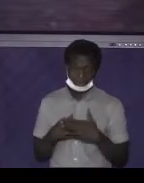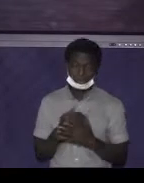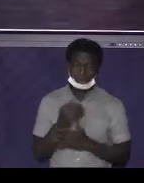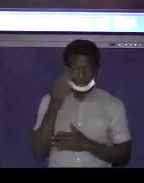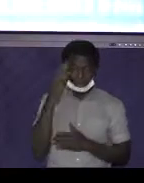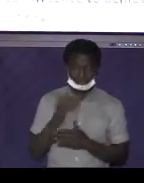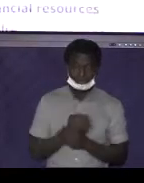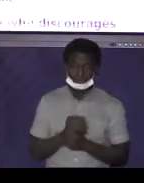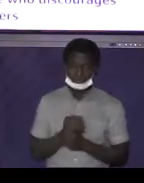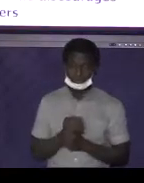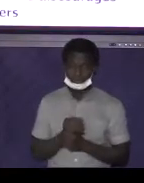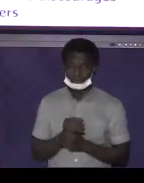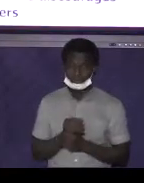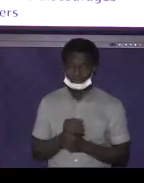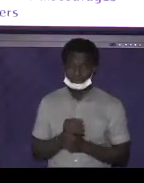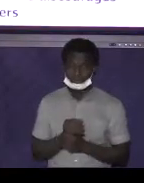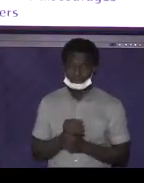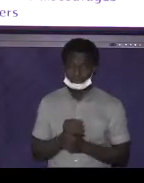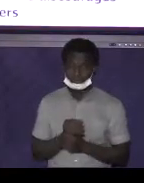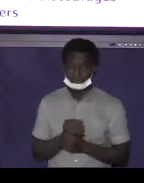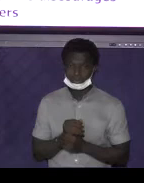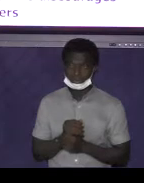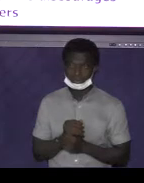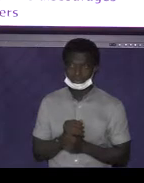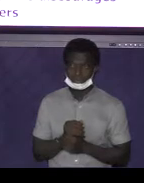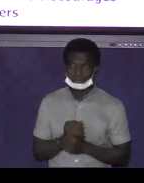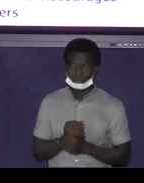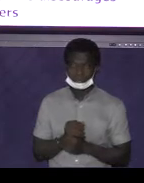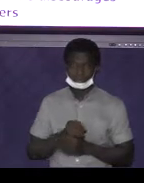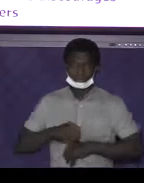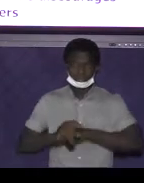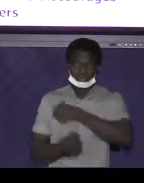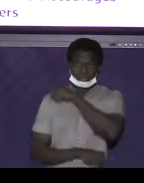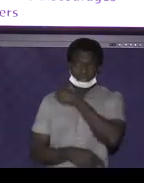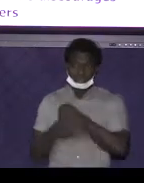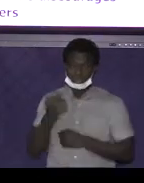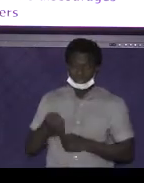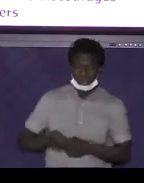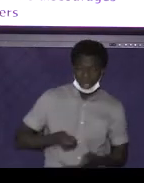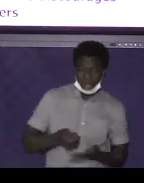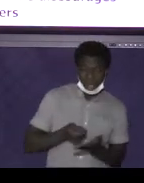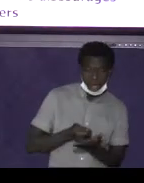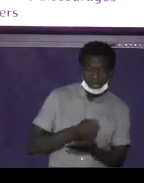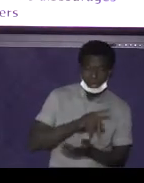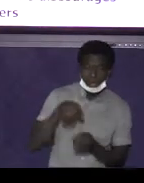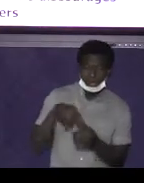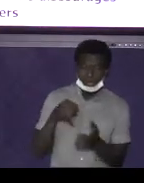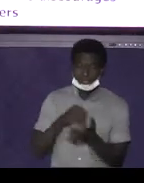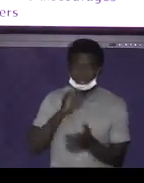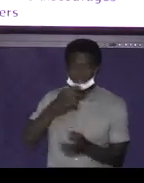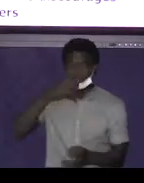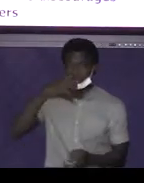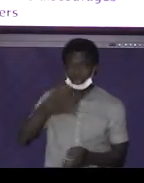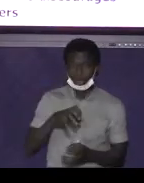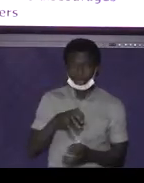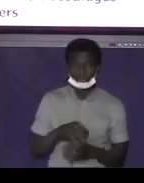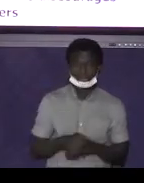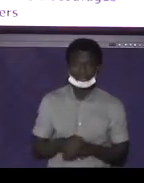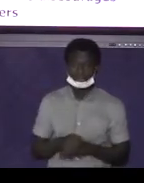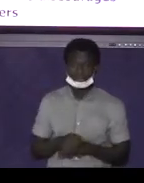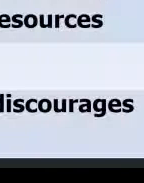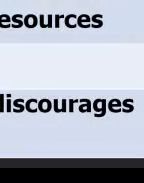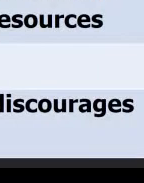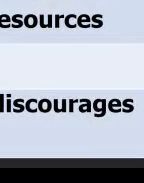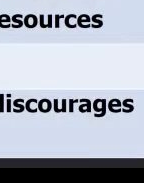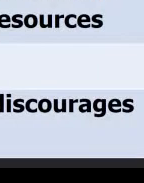observation. Strike the iron while it is hot. to strike the iron